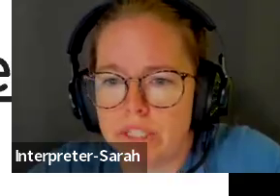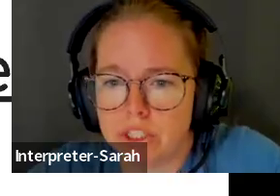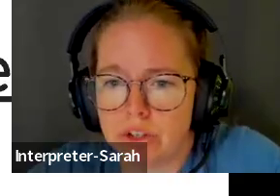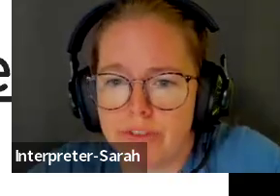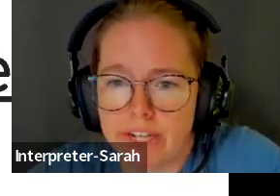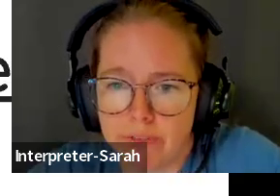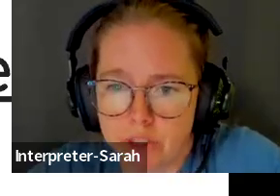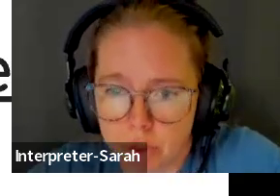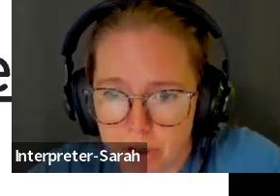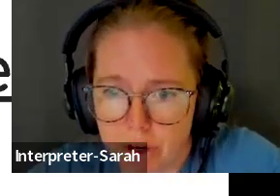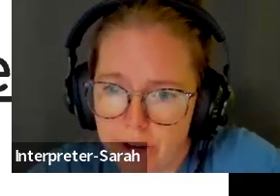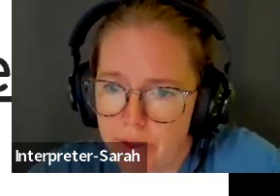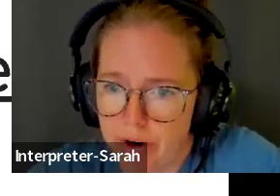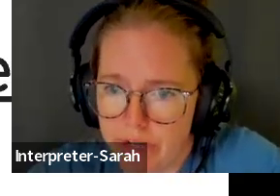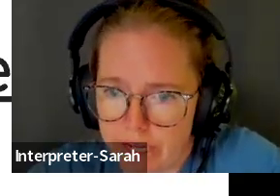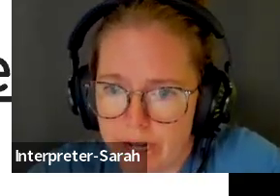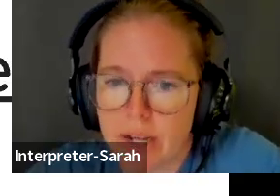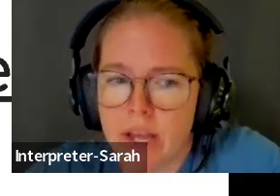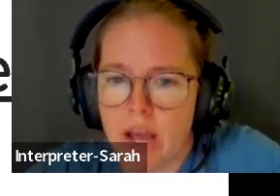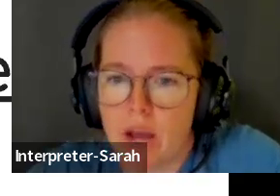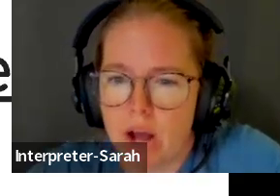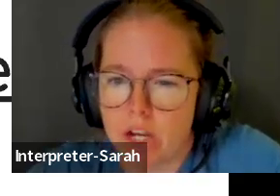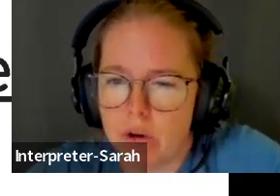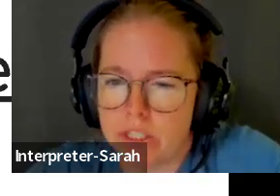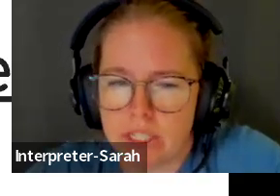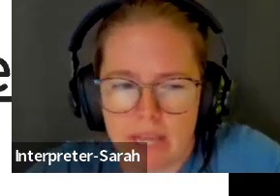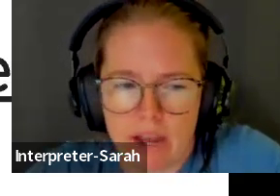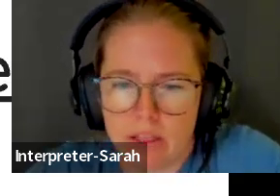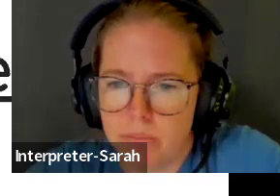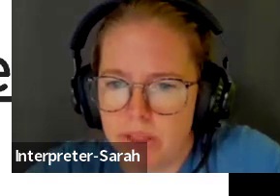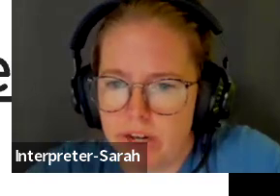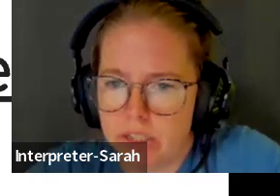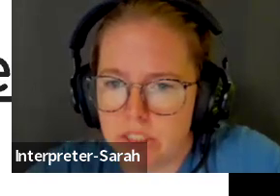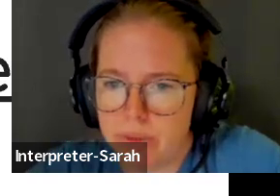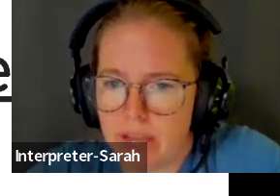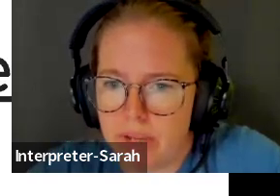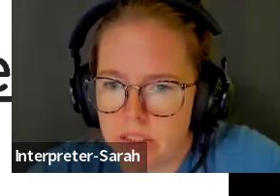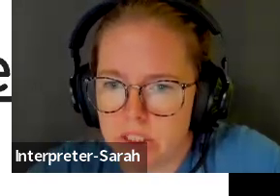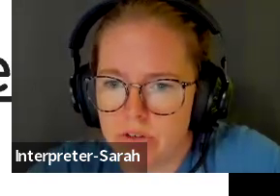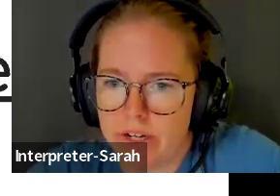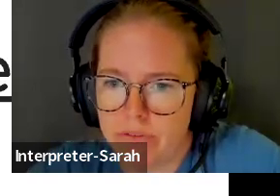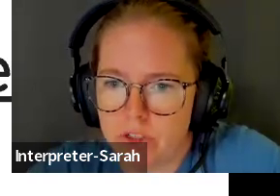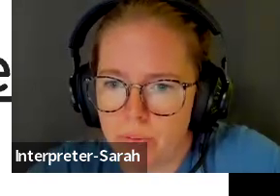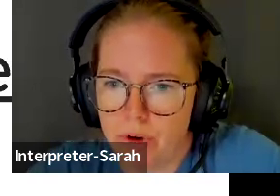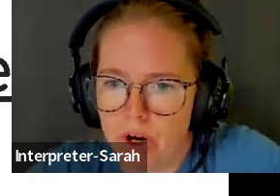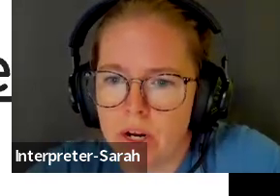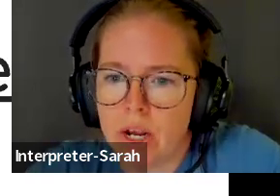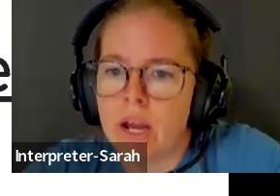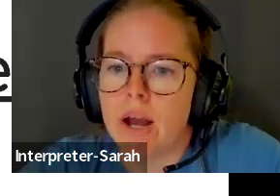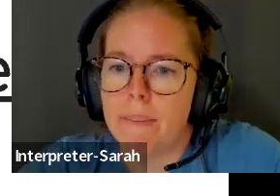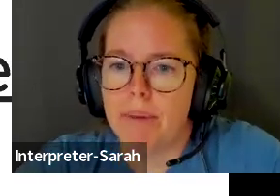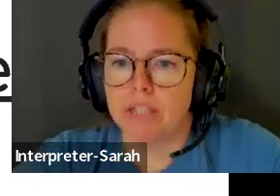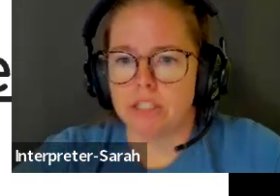able to request a certified deaf interpreter if they're needed. I'll go into that a little bit later as to what that means, a certified deaf